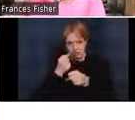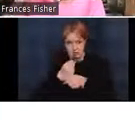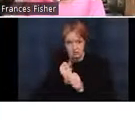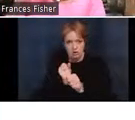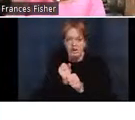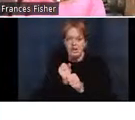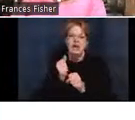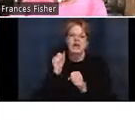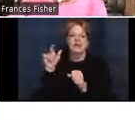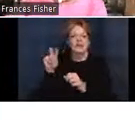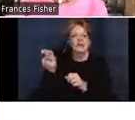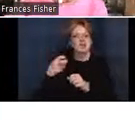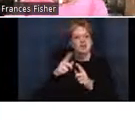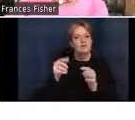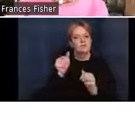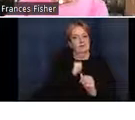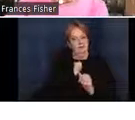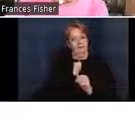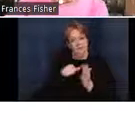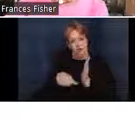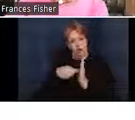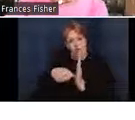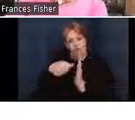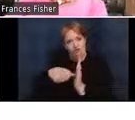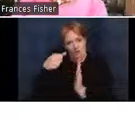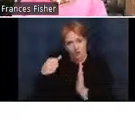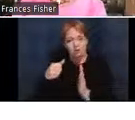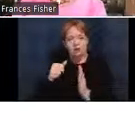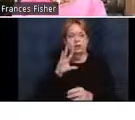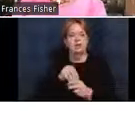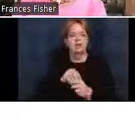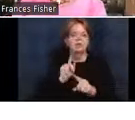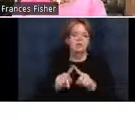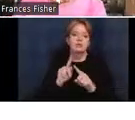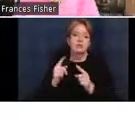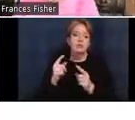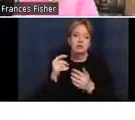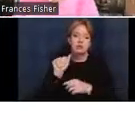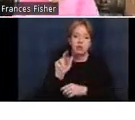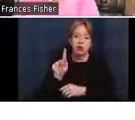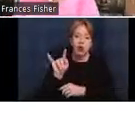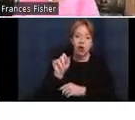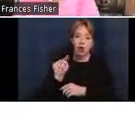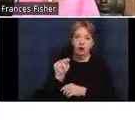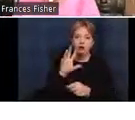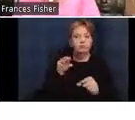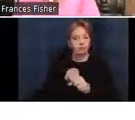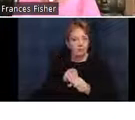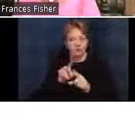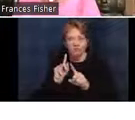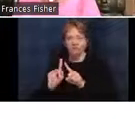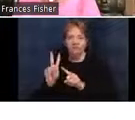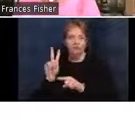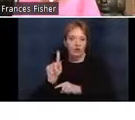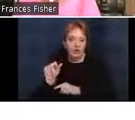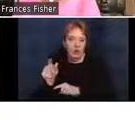direct carving, a process by which artists, including Arkhipenko, use their own chisel and mallet to create their works. Using this process,